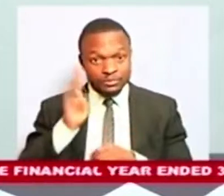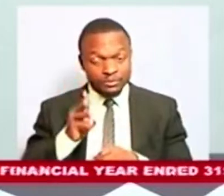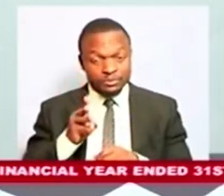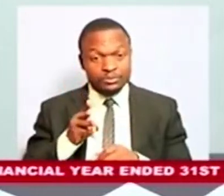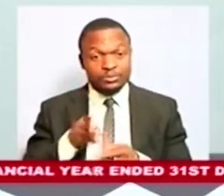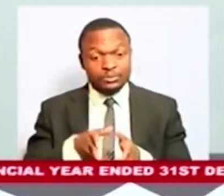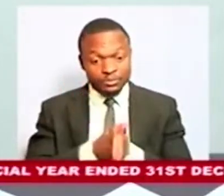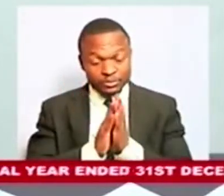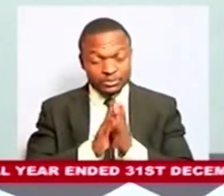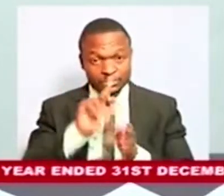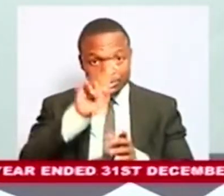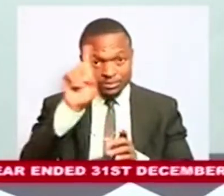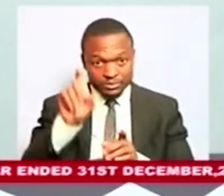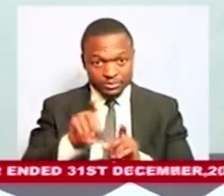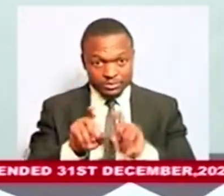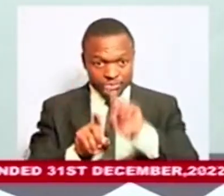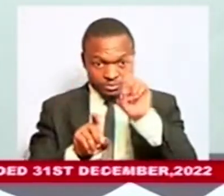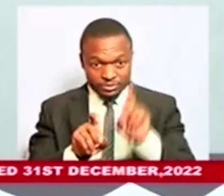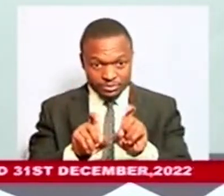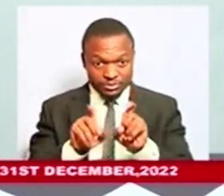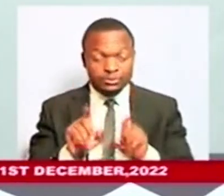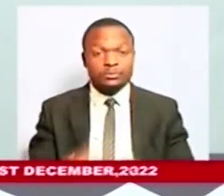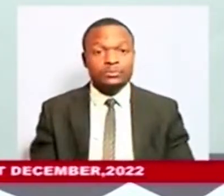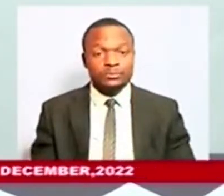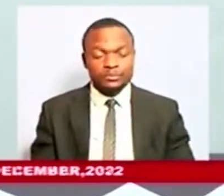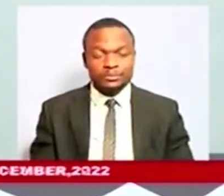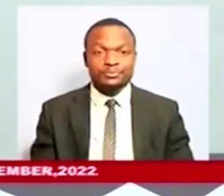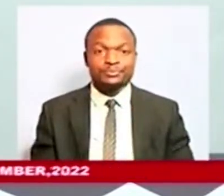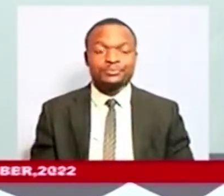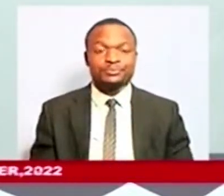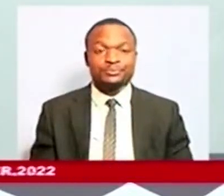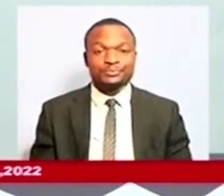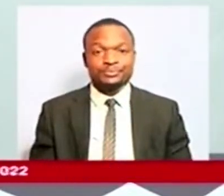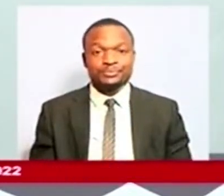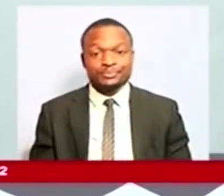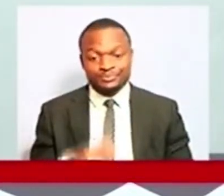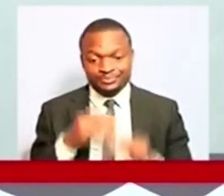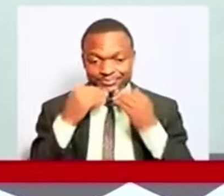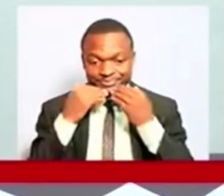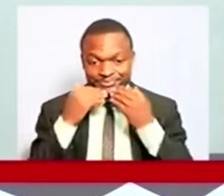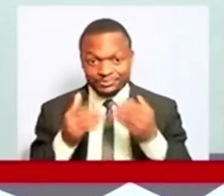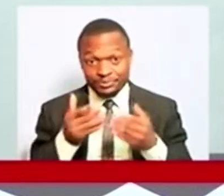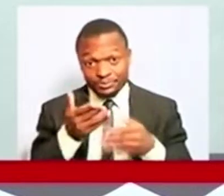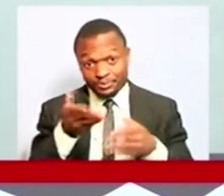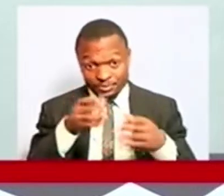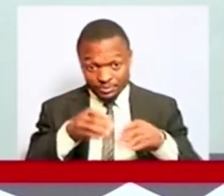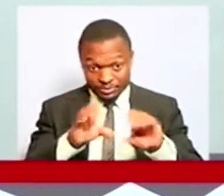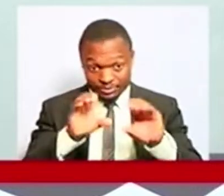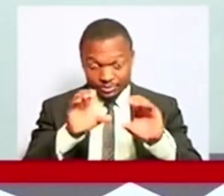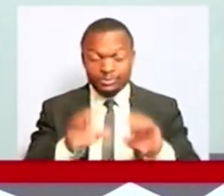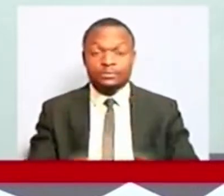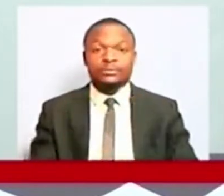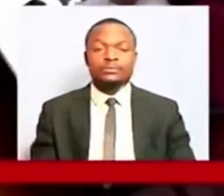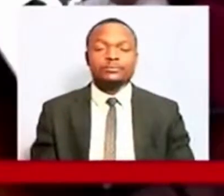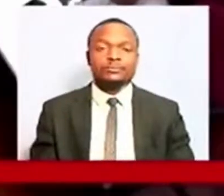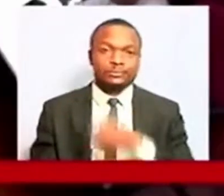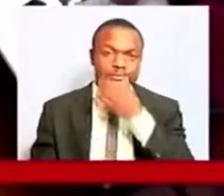if there will be questions of clarifications from them. Thank you so much.